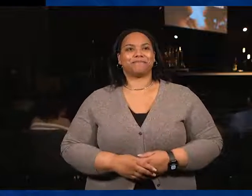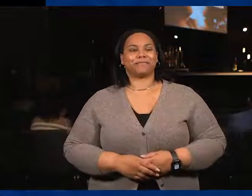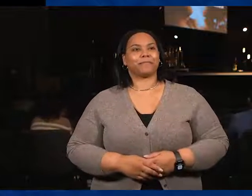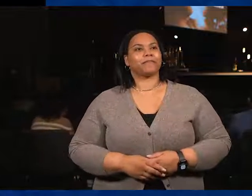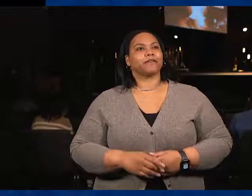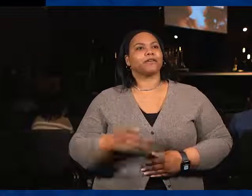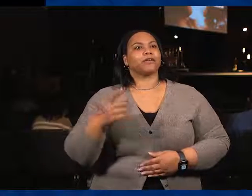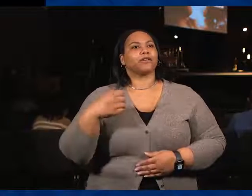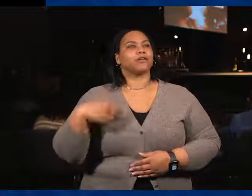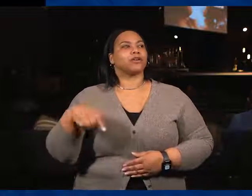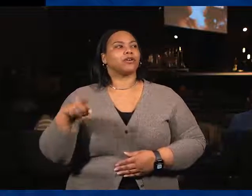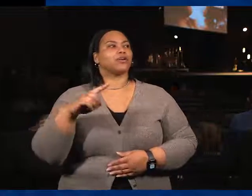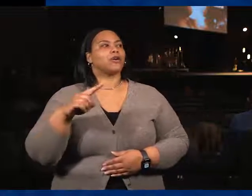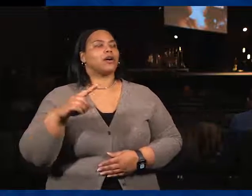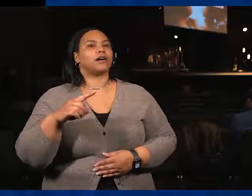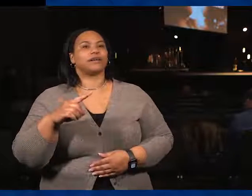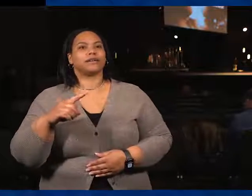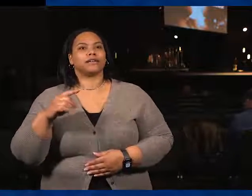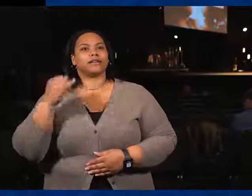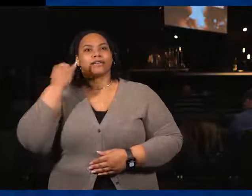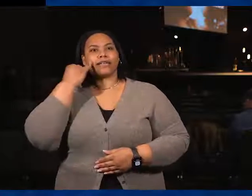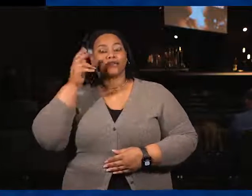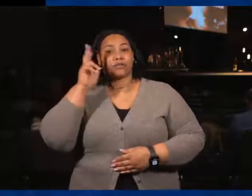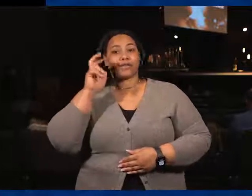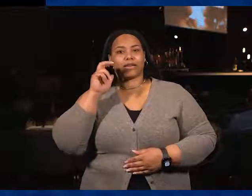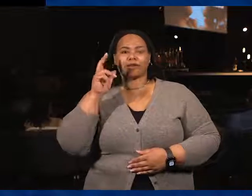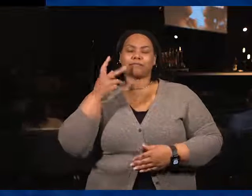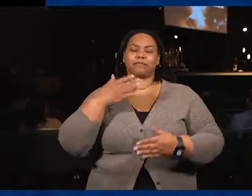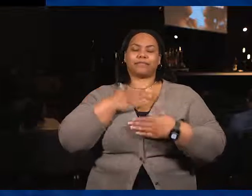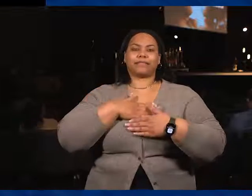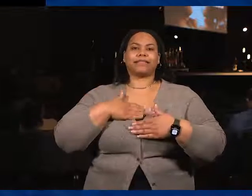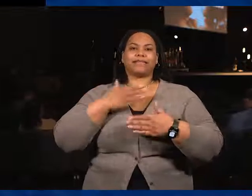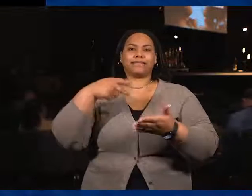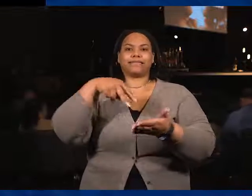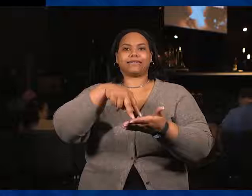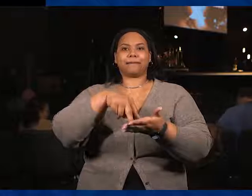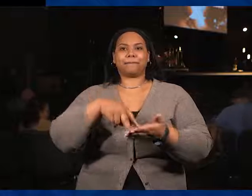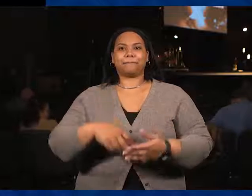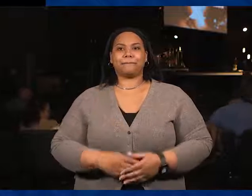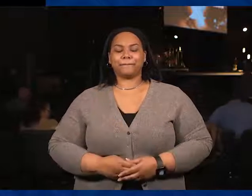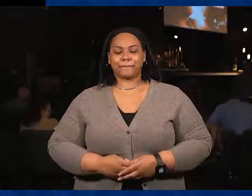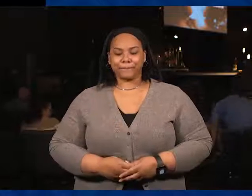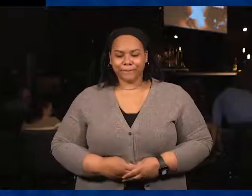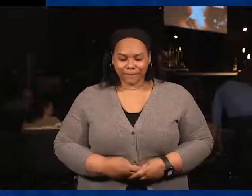Those of you online, please stay with us. And if you're listening under the sound of my voice, would you please stand?